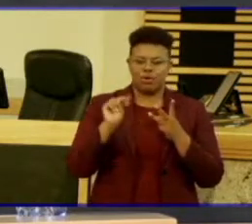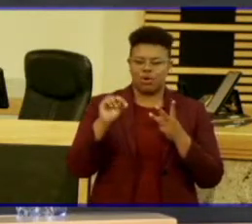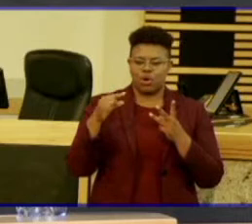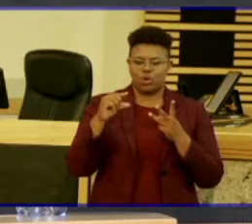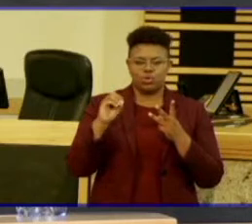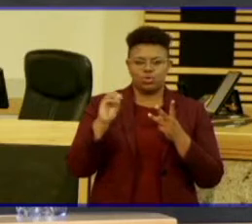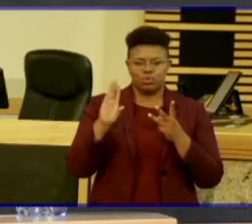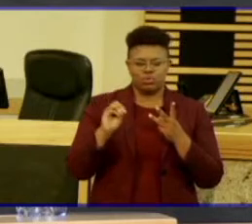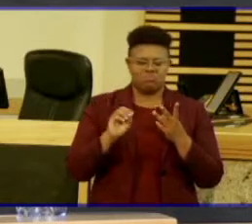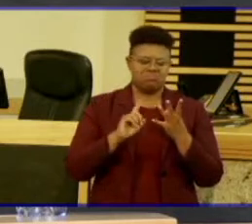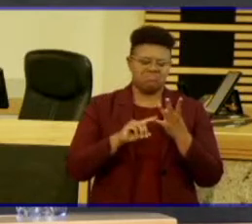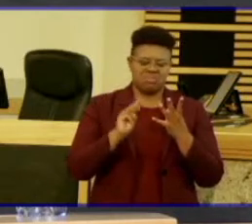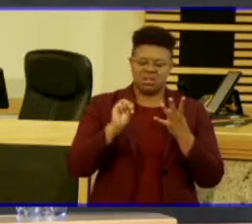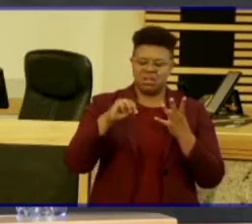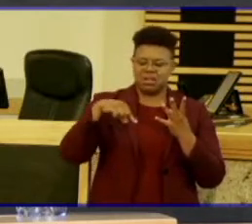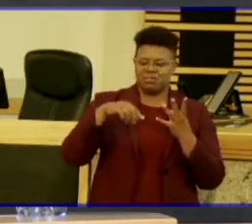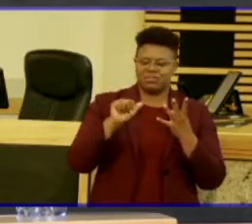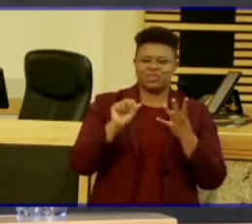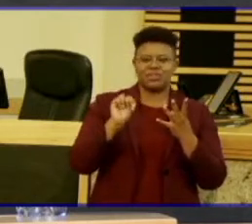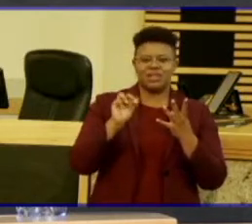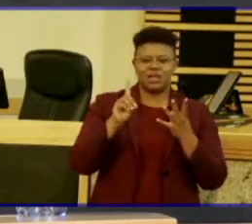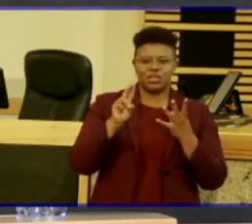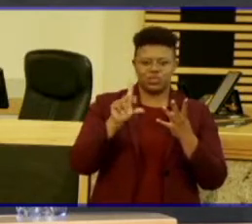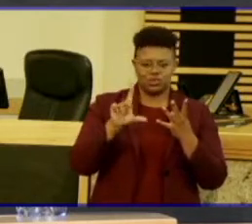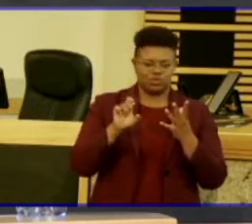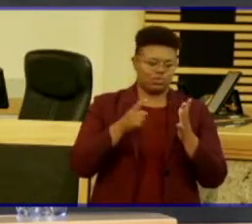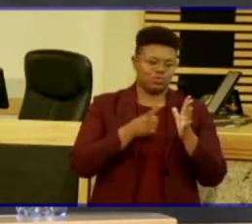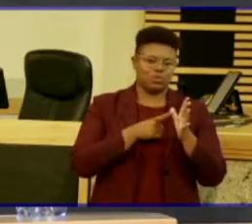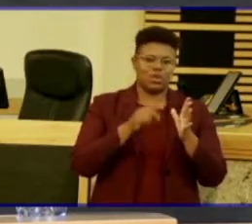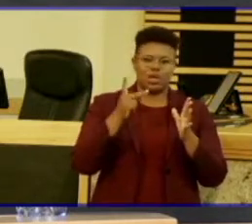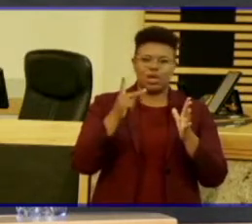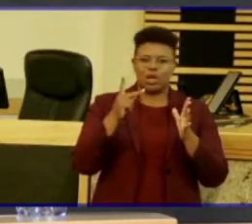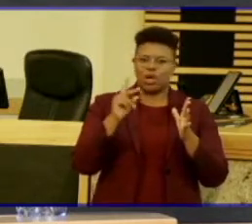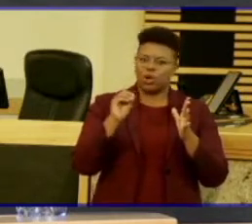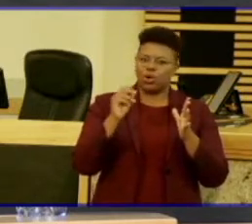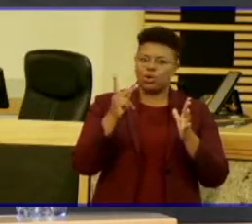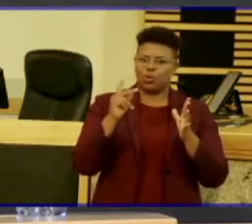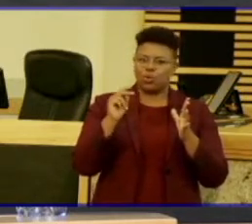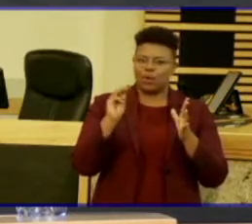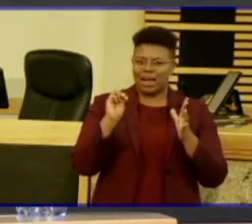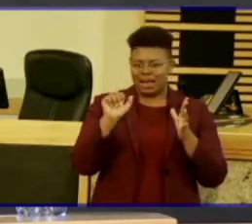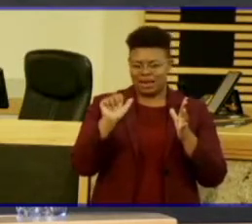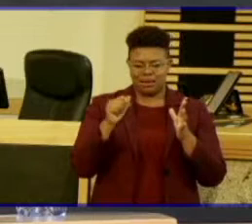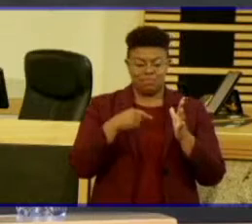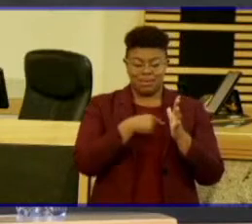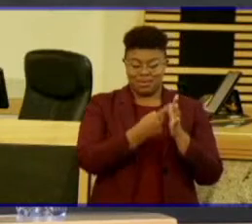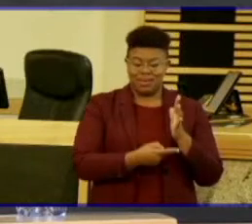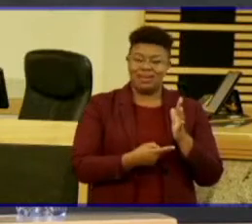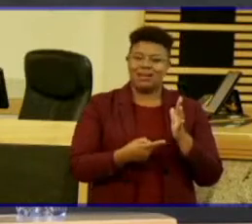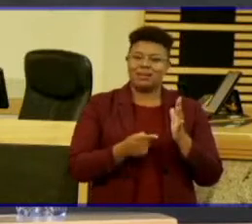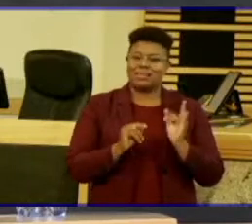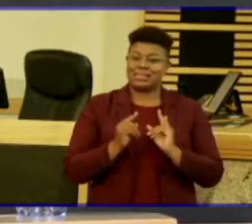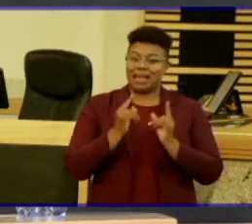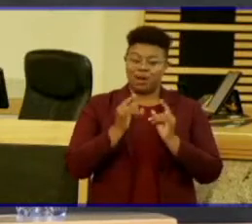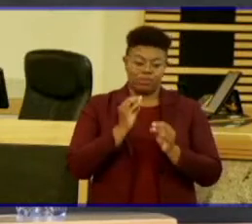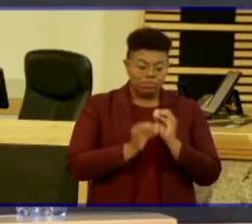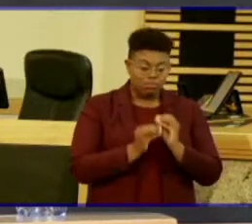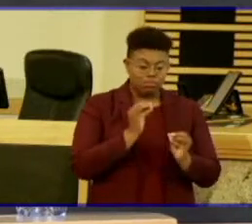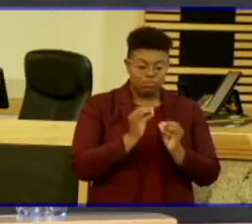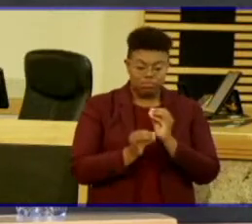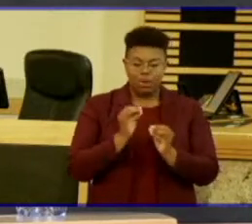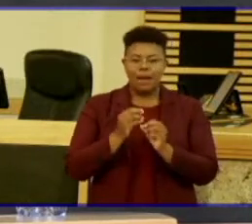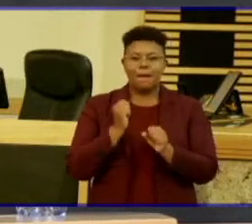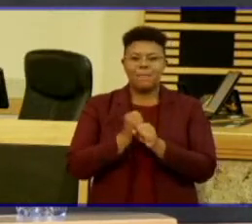Koukama. These towns will be assisted to improve access to basic services with specific focus on transport